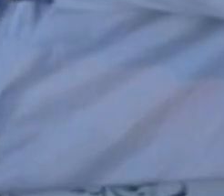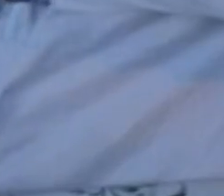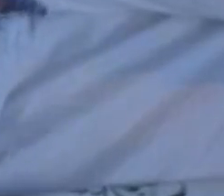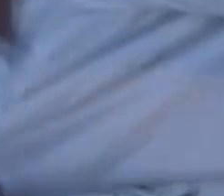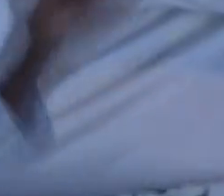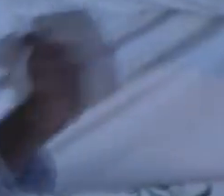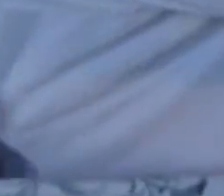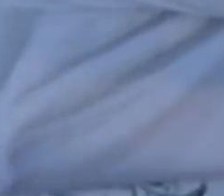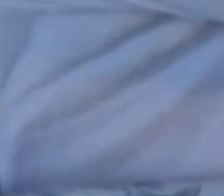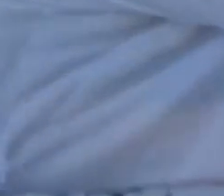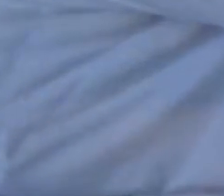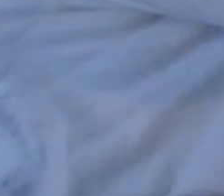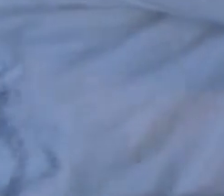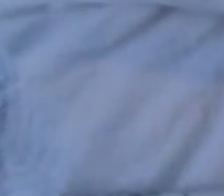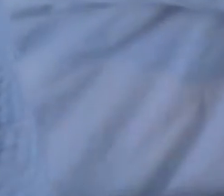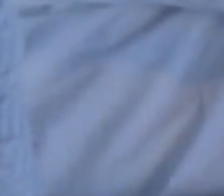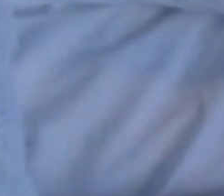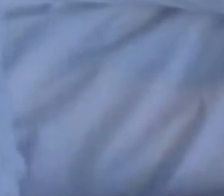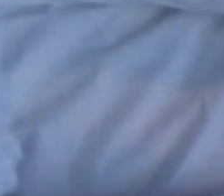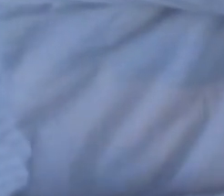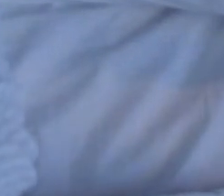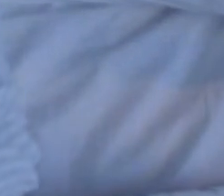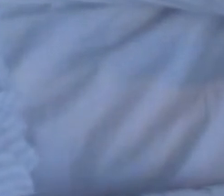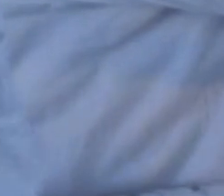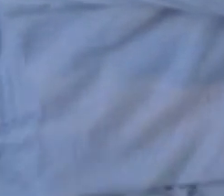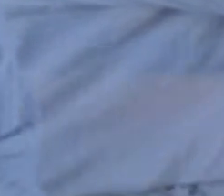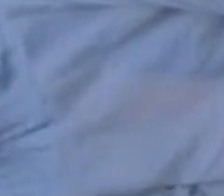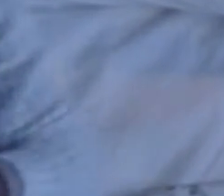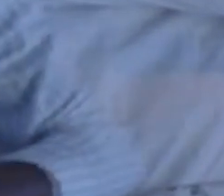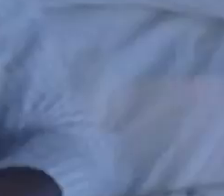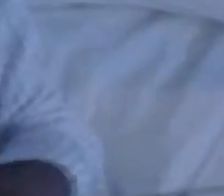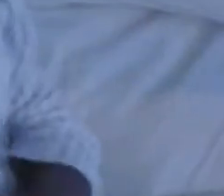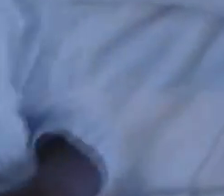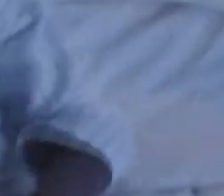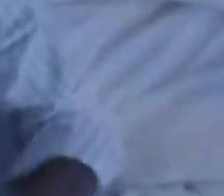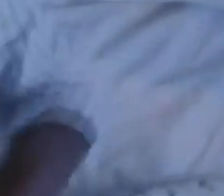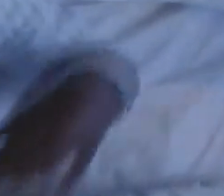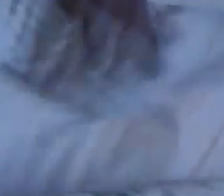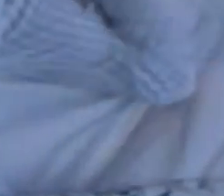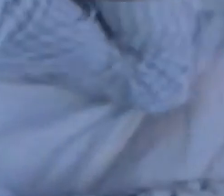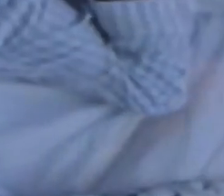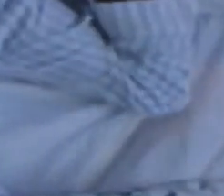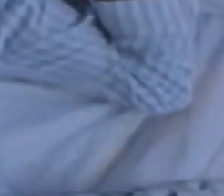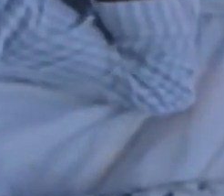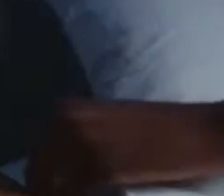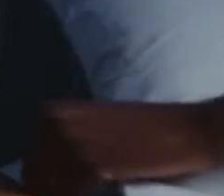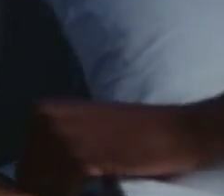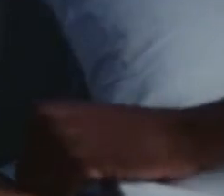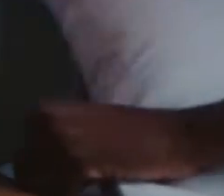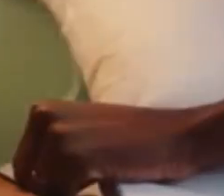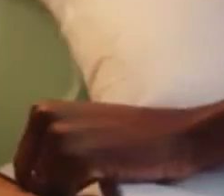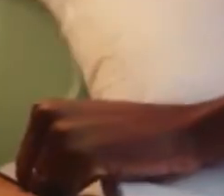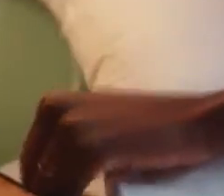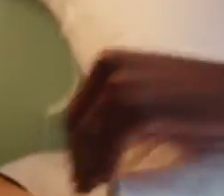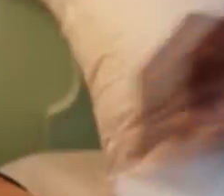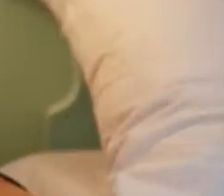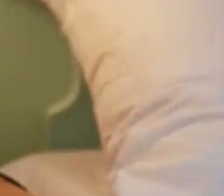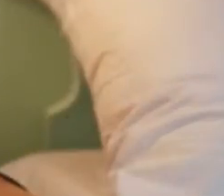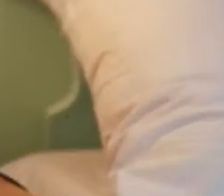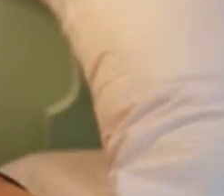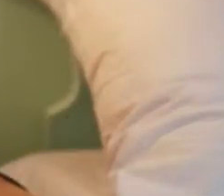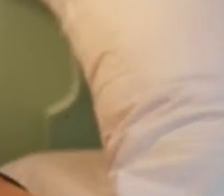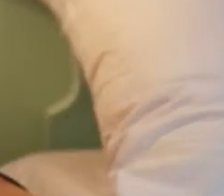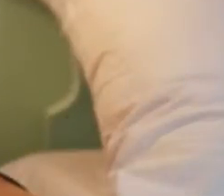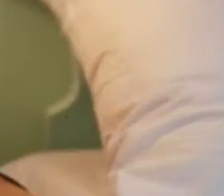I'm on nights so restless, tissue makes my days worthless. I need to recharge energy. Get a full night's sleep